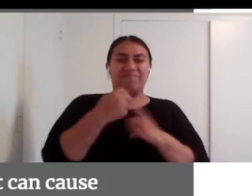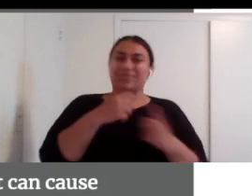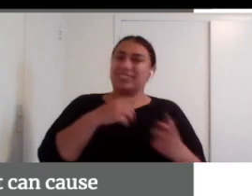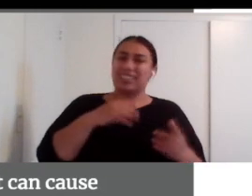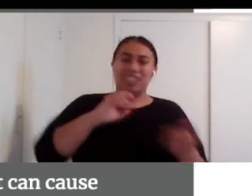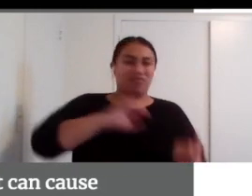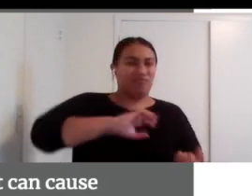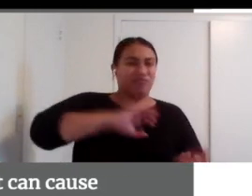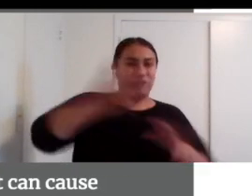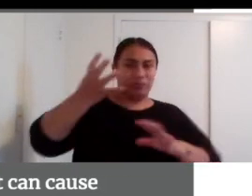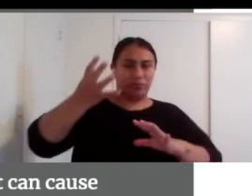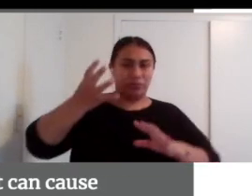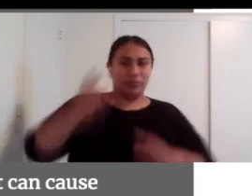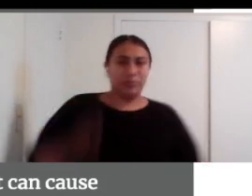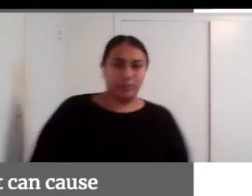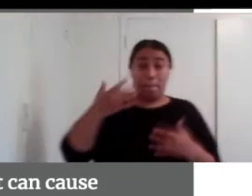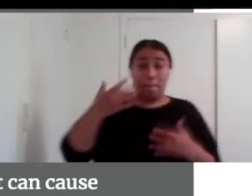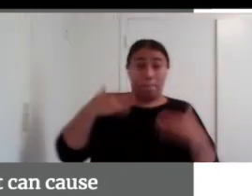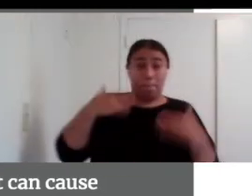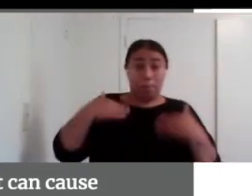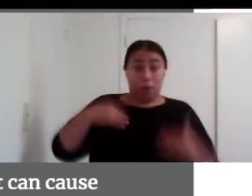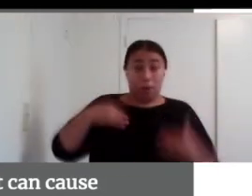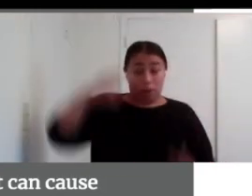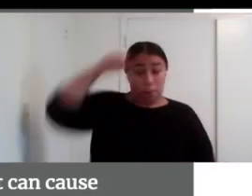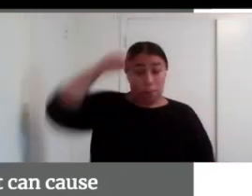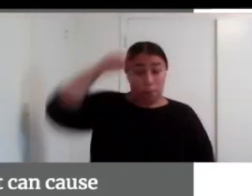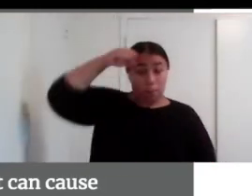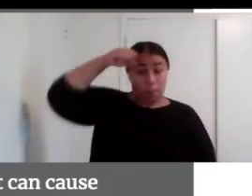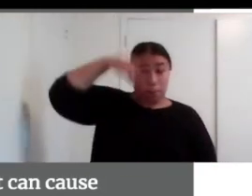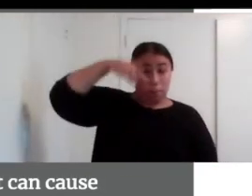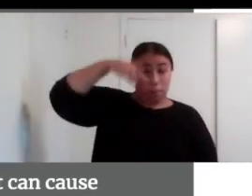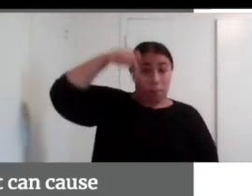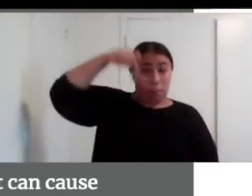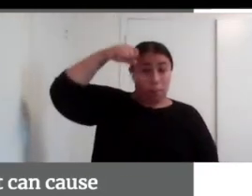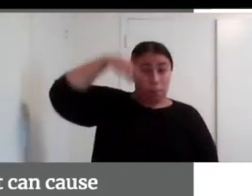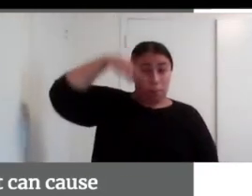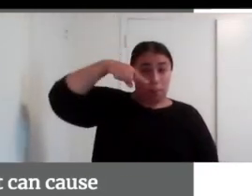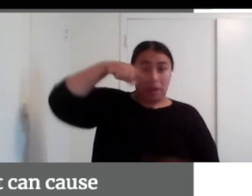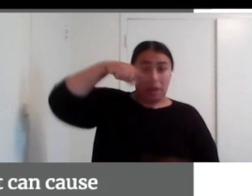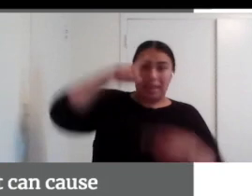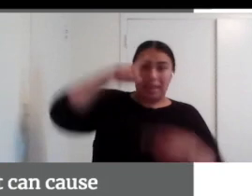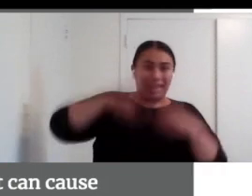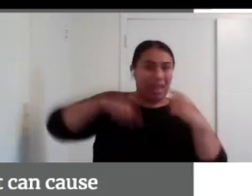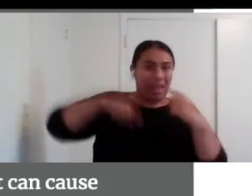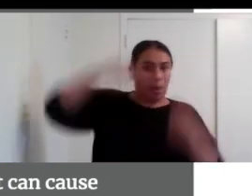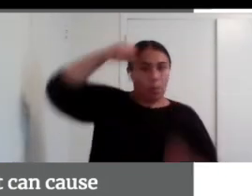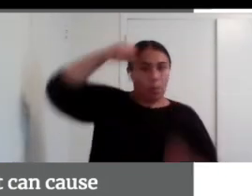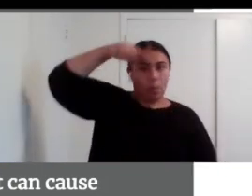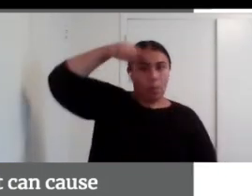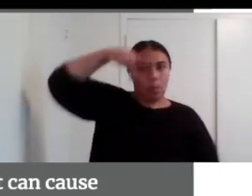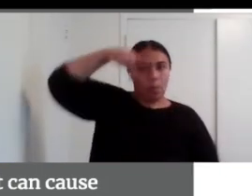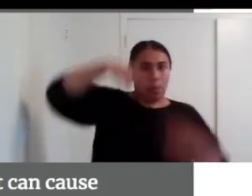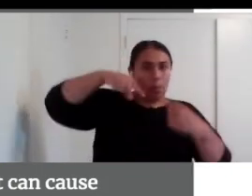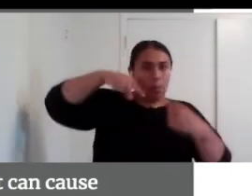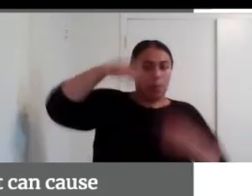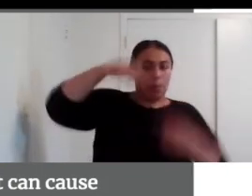problems, not only for just how they feel and what they can do in terms of functioning, but one of the main areas of